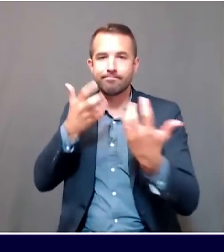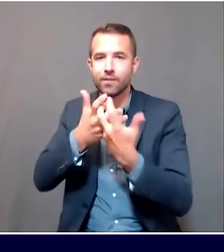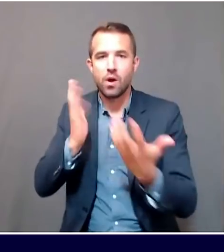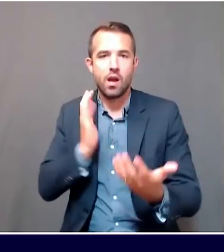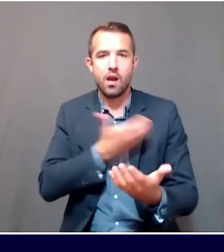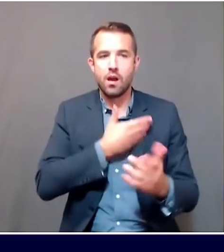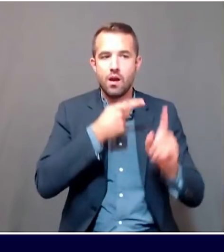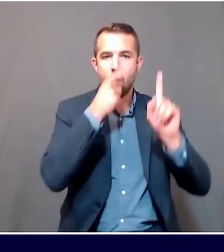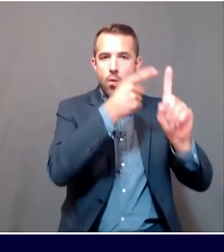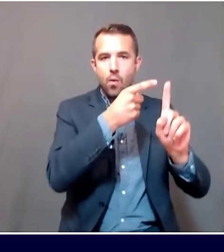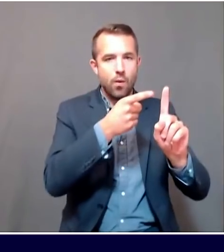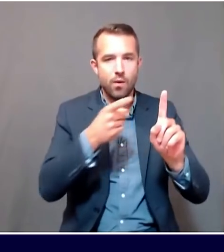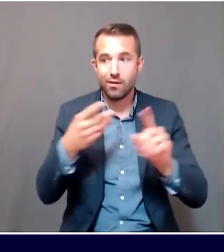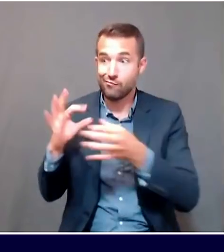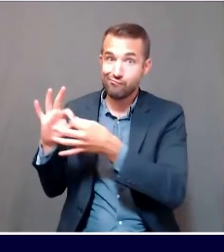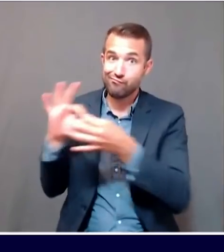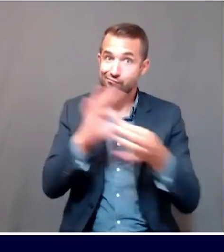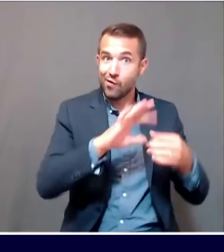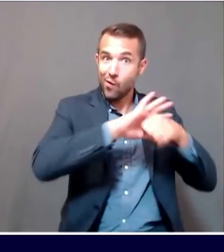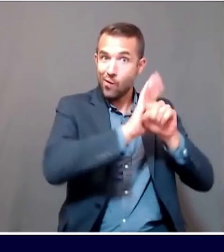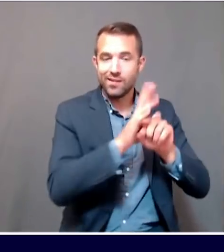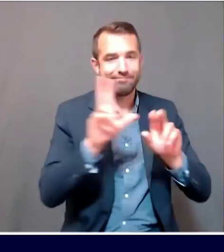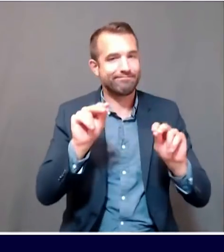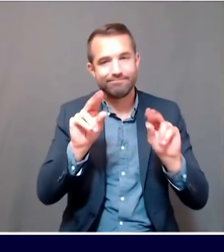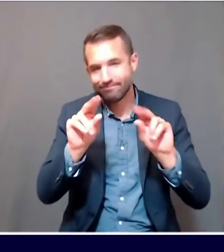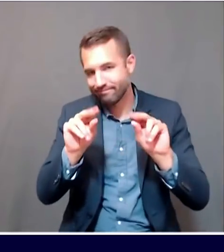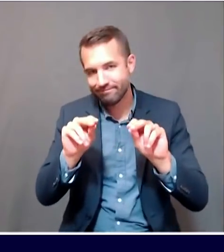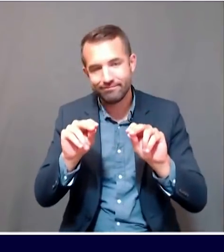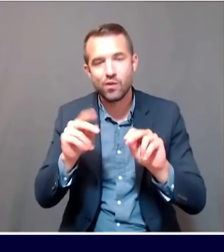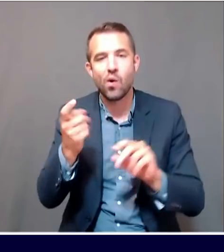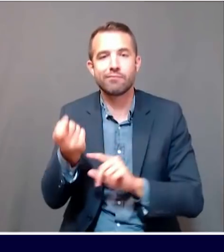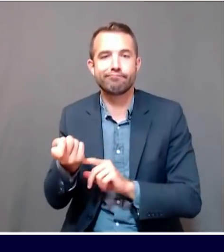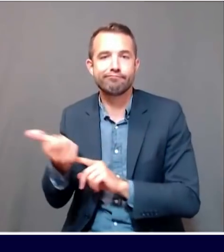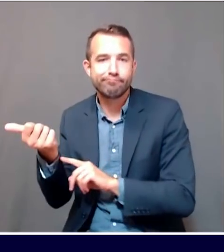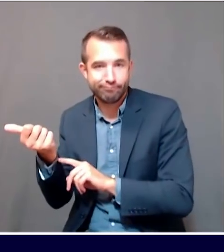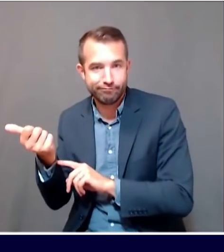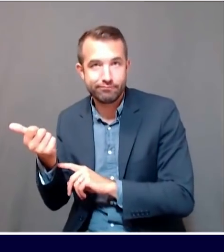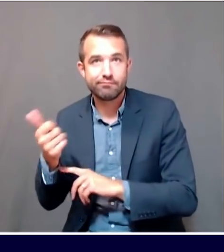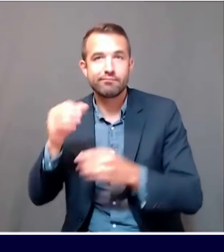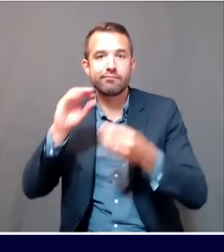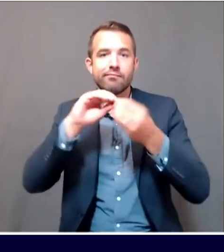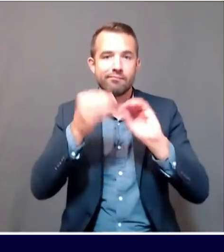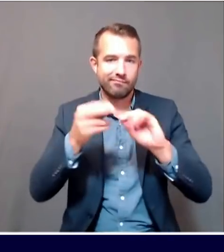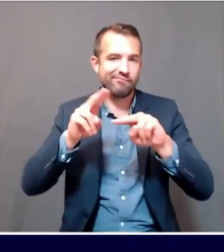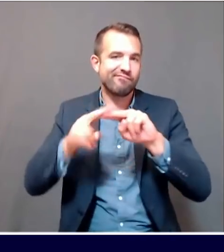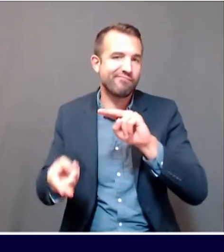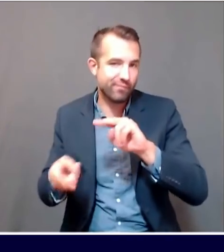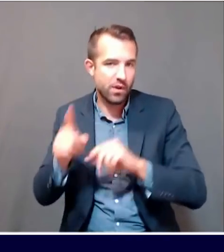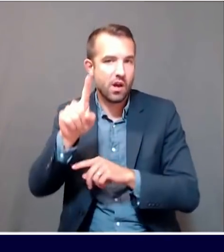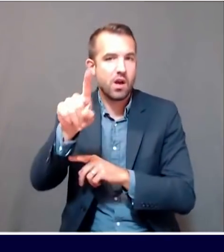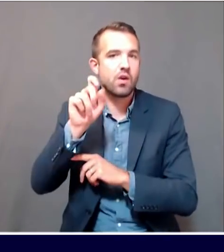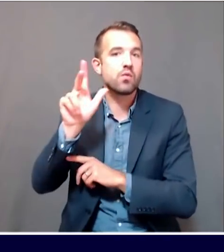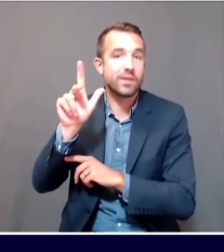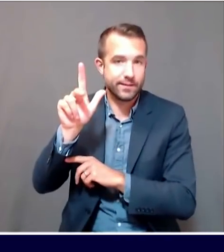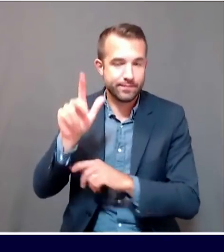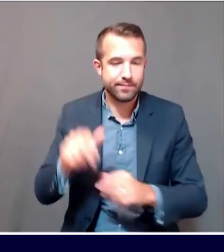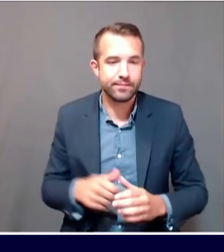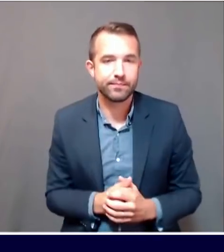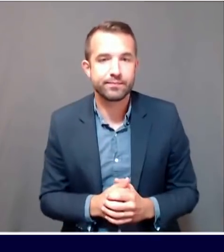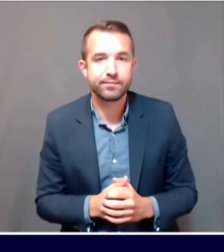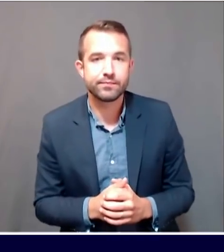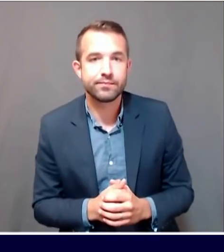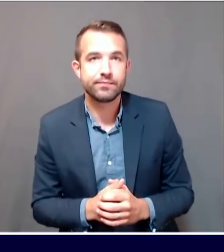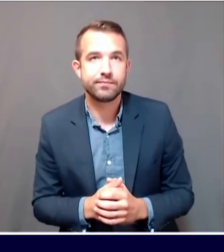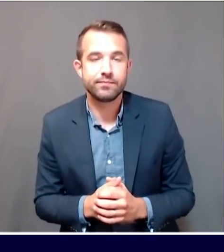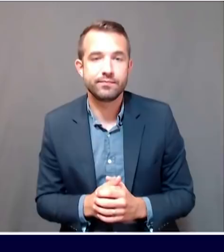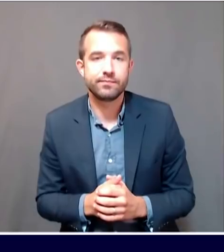of that investigation, we reduced the cumulative number of deaths in the state related to COVID-19 for today